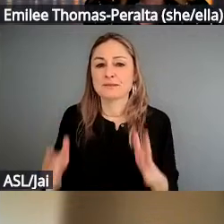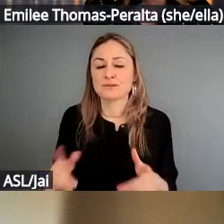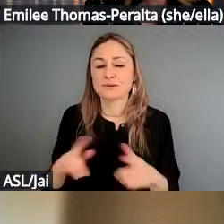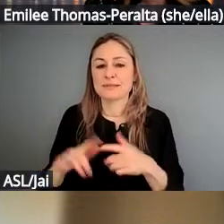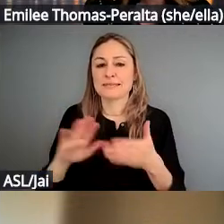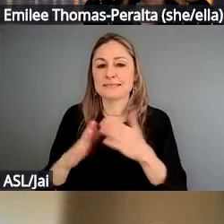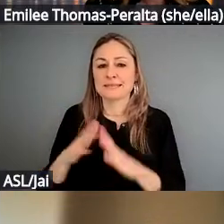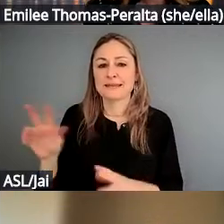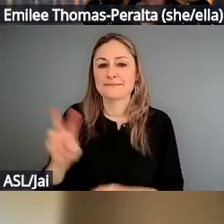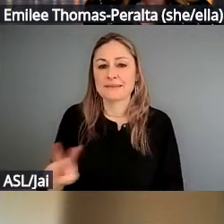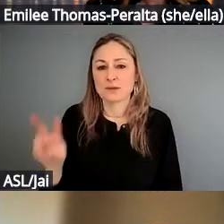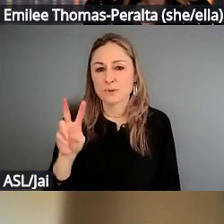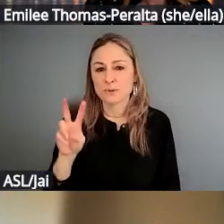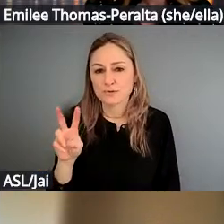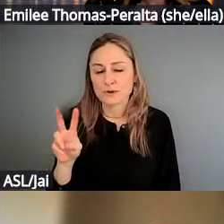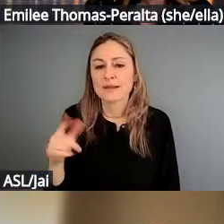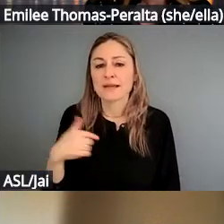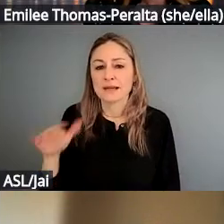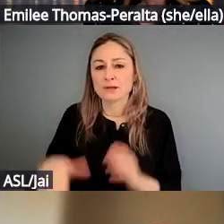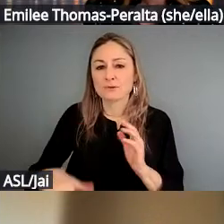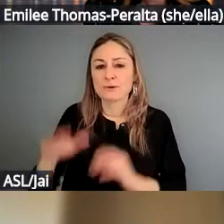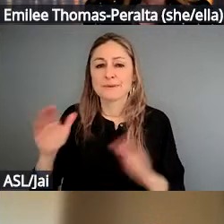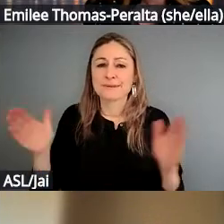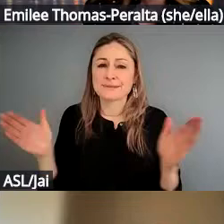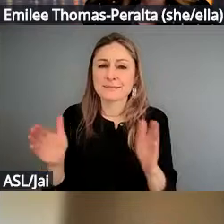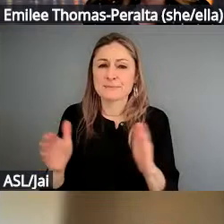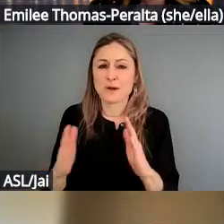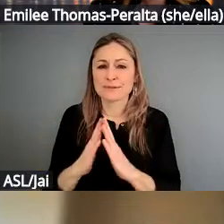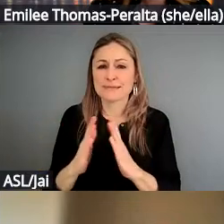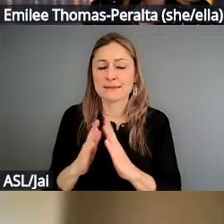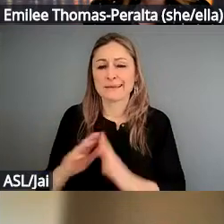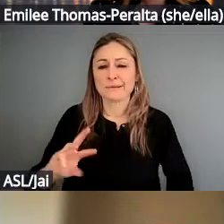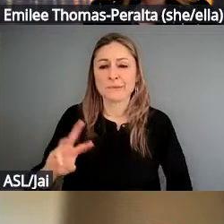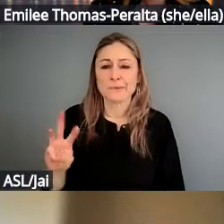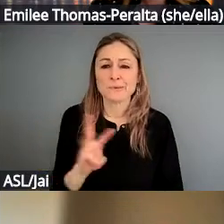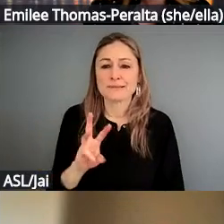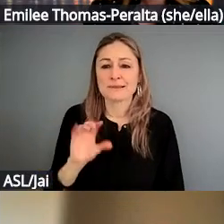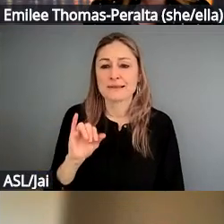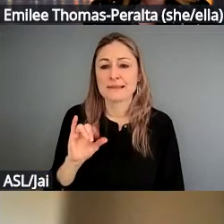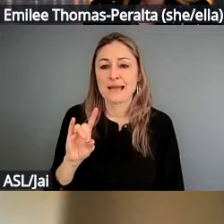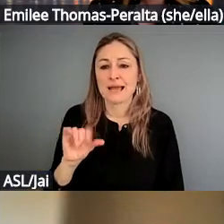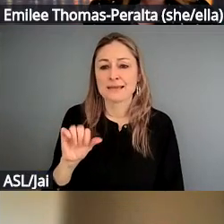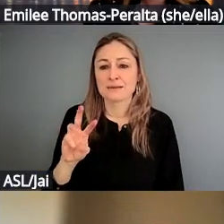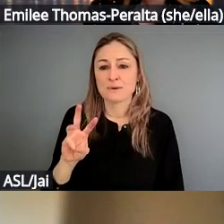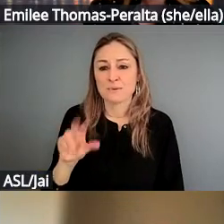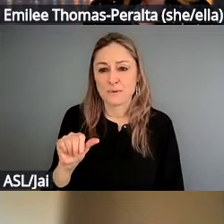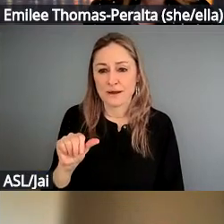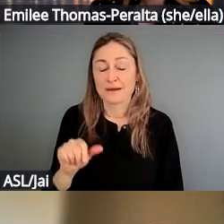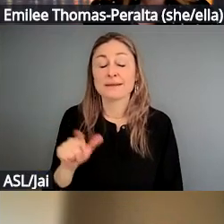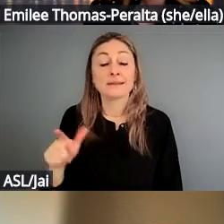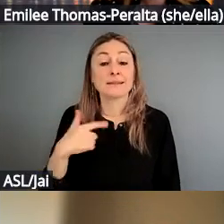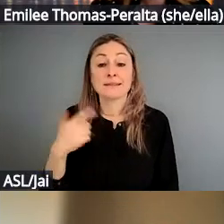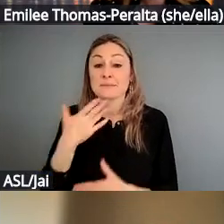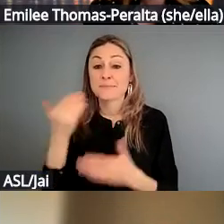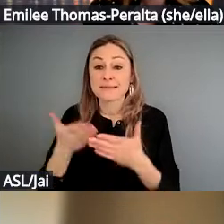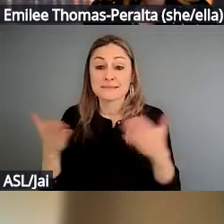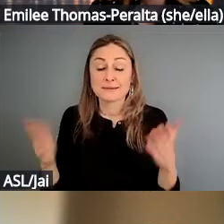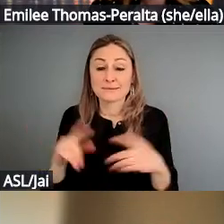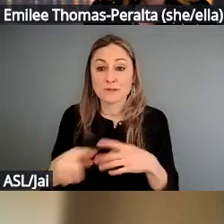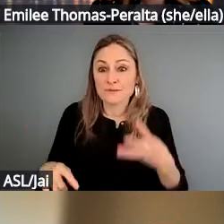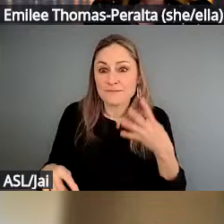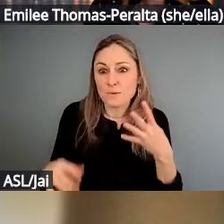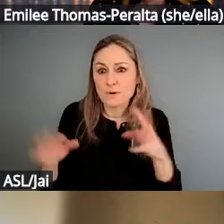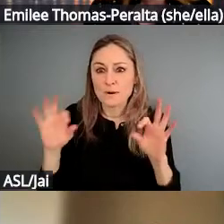Vancouver. Grew up in a small town in Western Iowa, and I'd say that the greatest things were like those 4 perfect